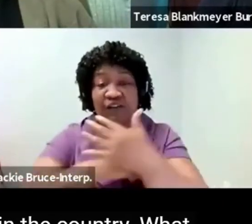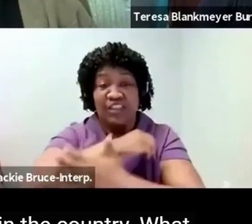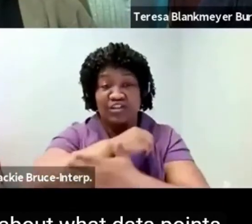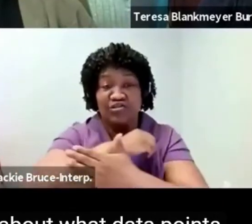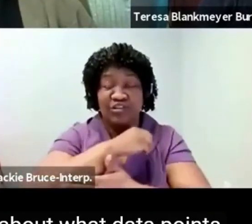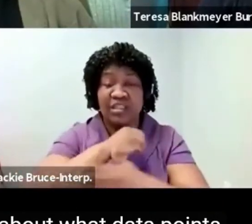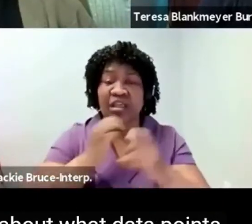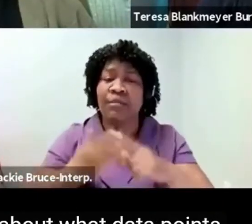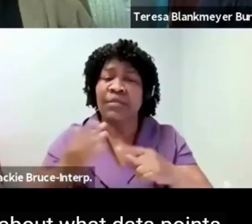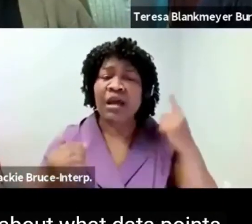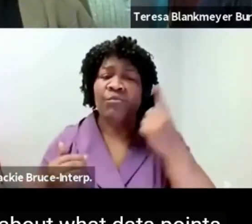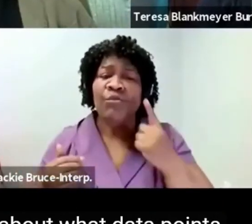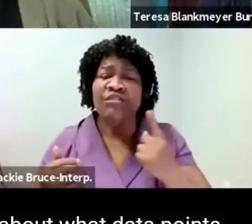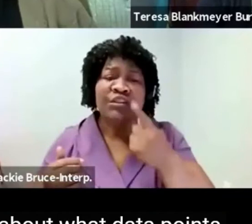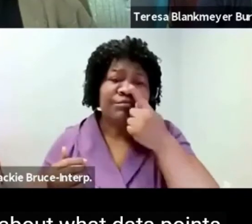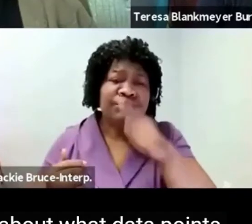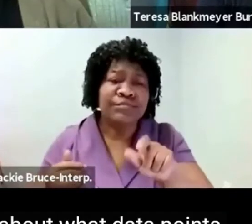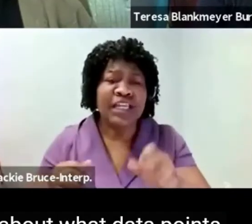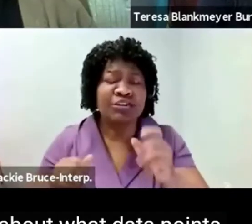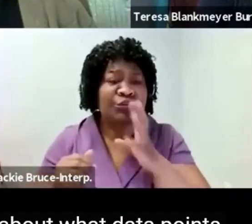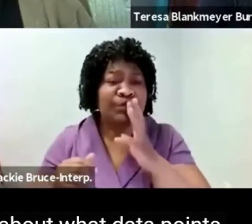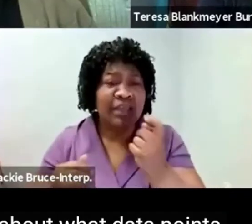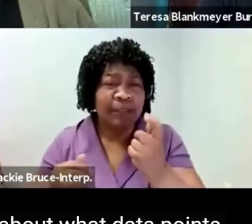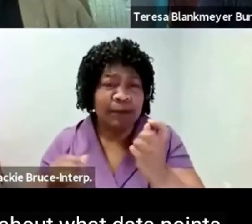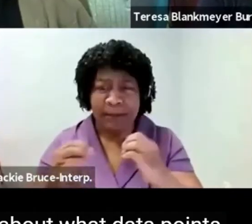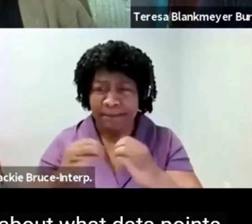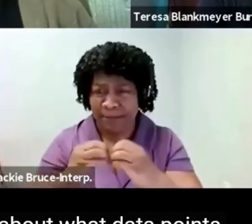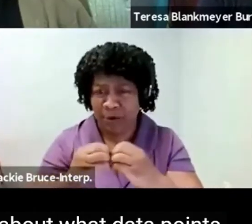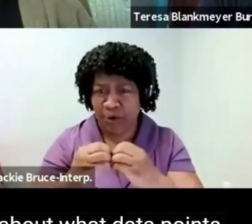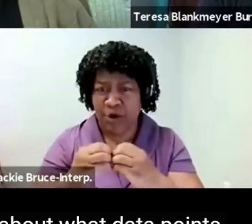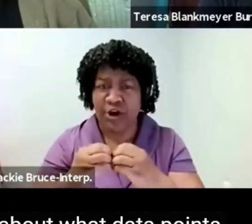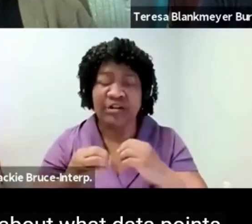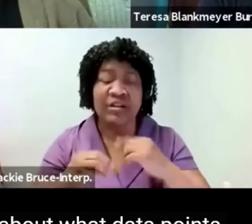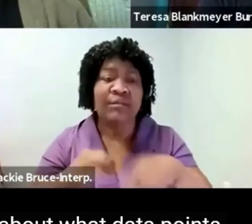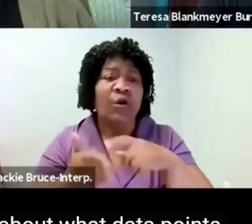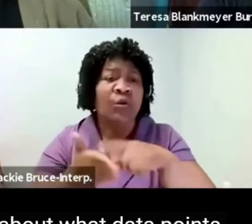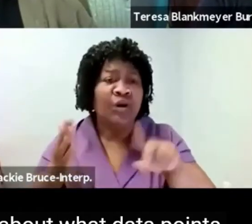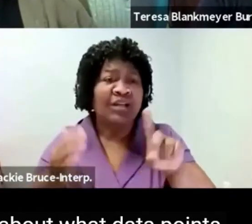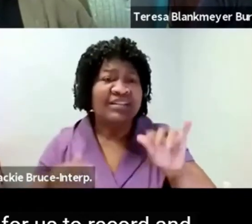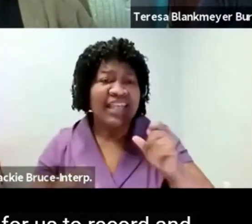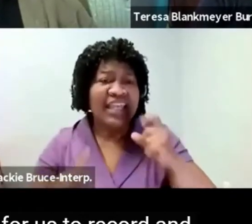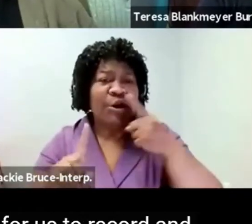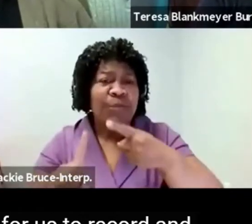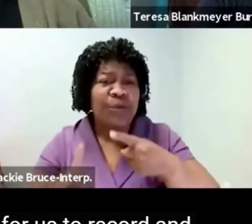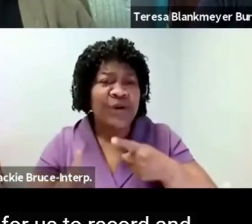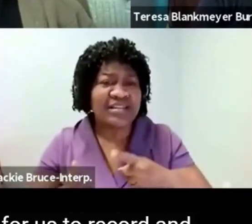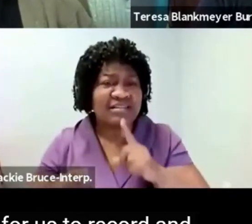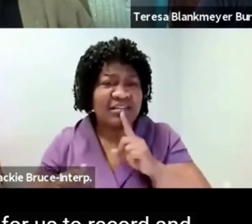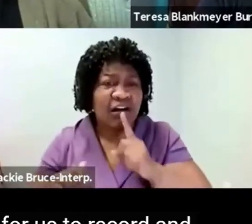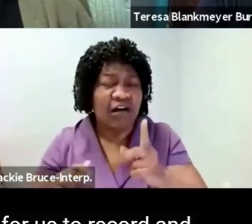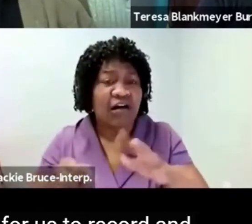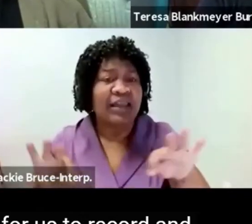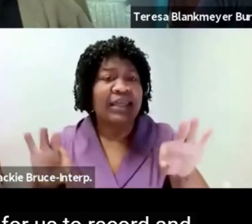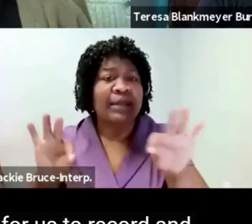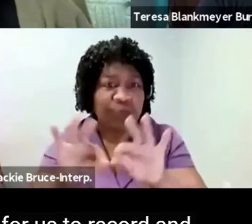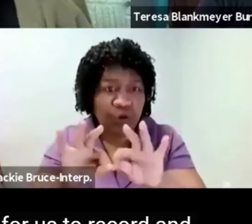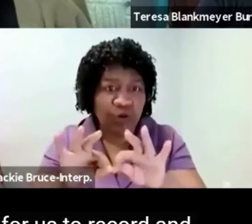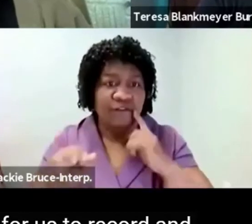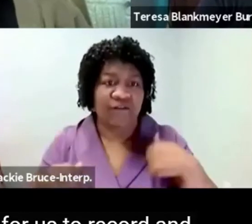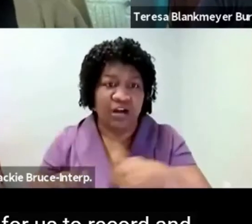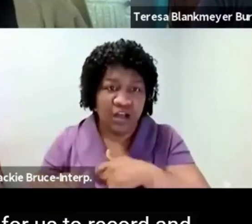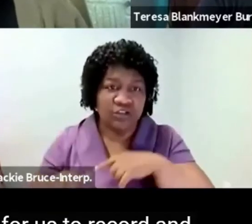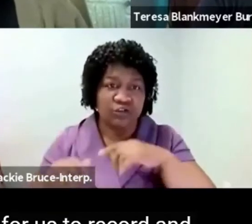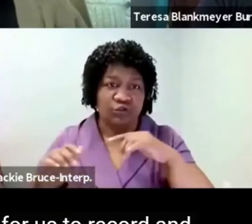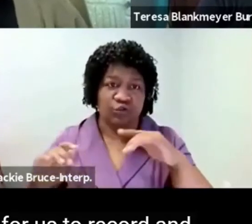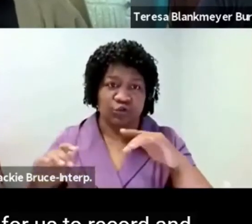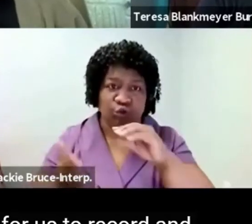I'm wondering if you can speak a little bit more about what data points are particularly important for us to